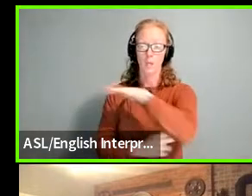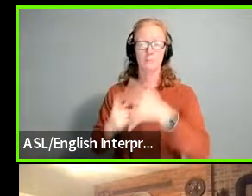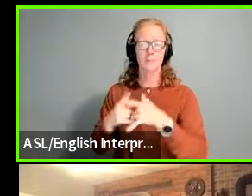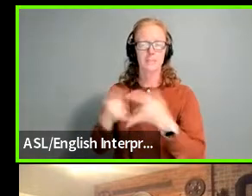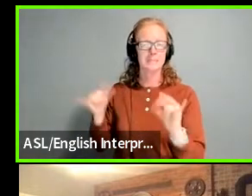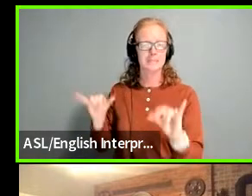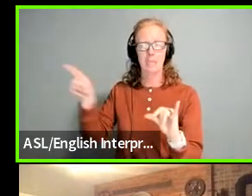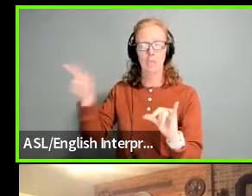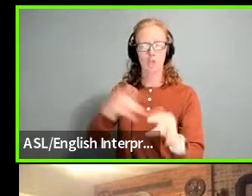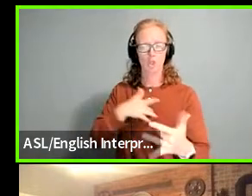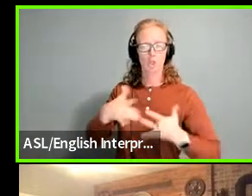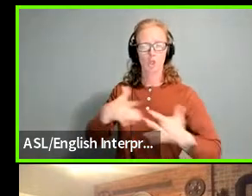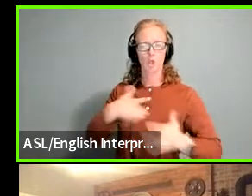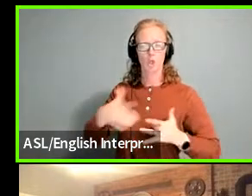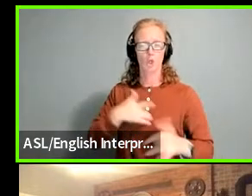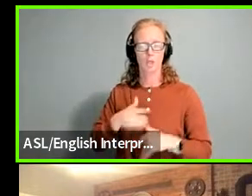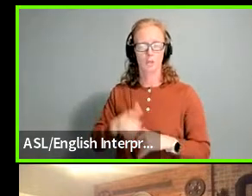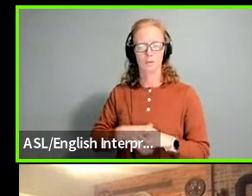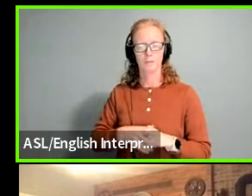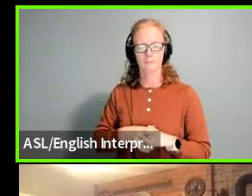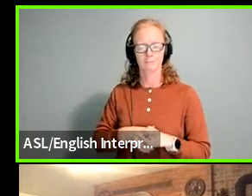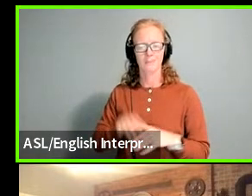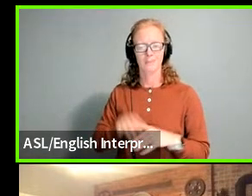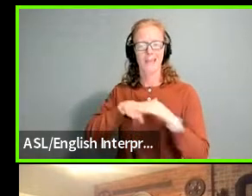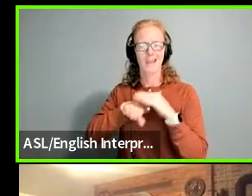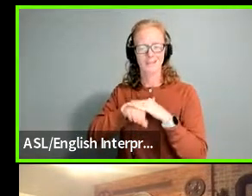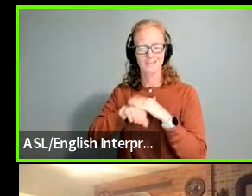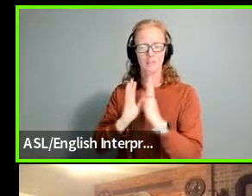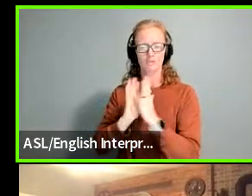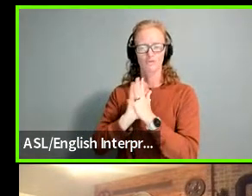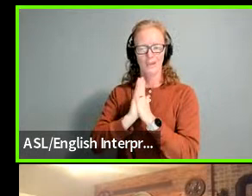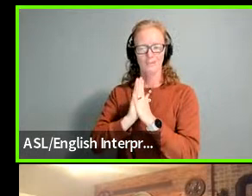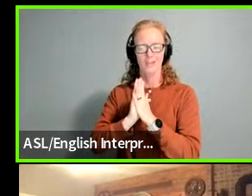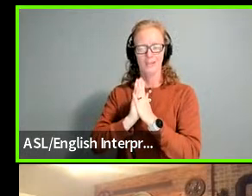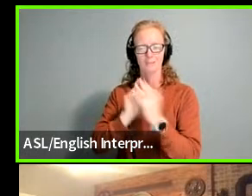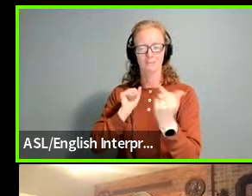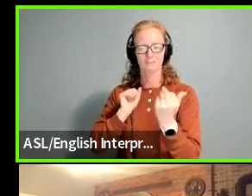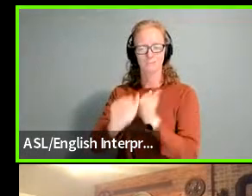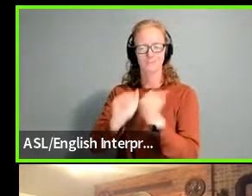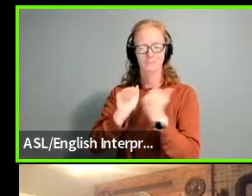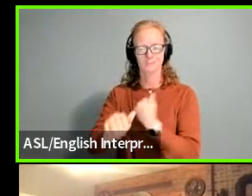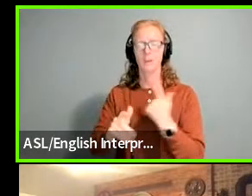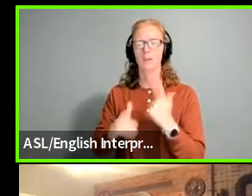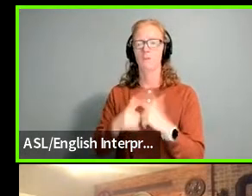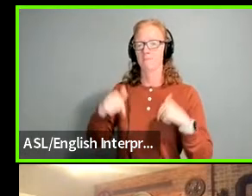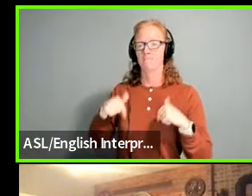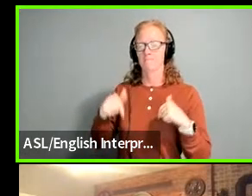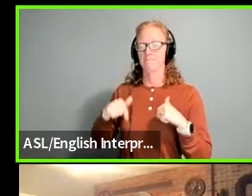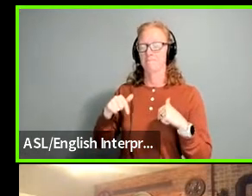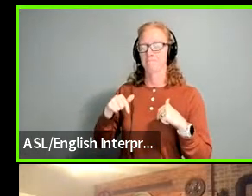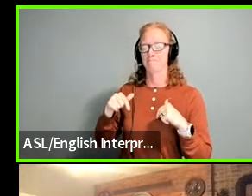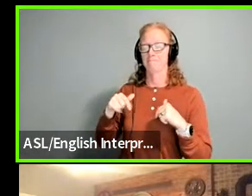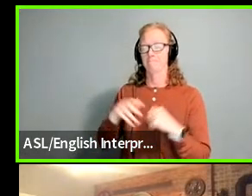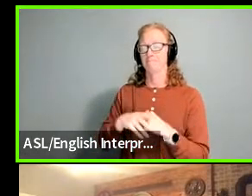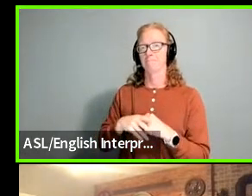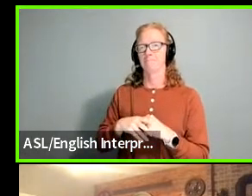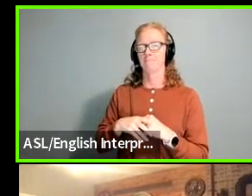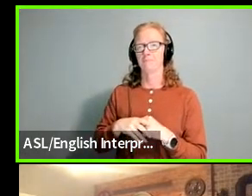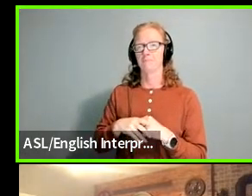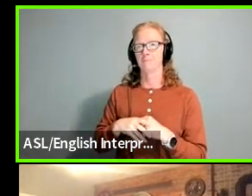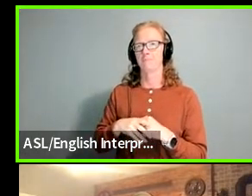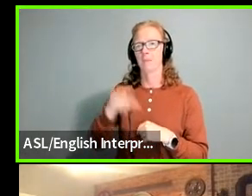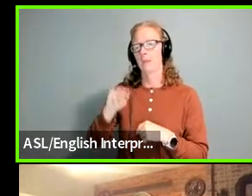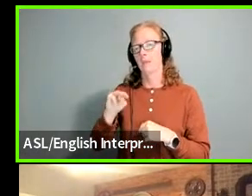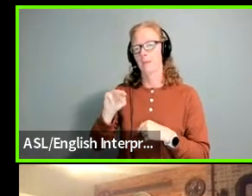have concerns about access and traffic flow, especially, from our point of view regarding